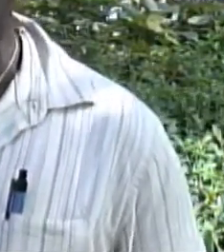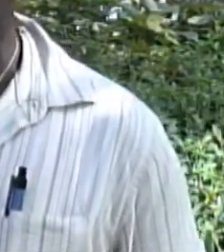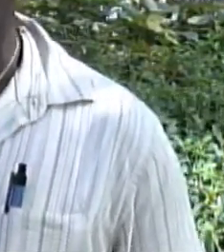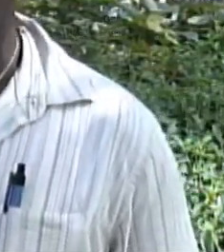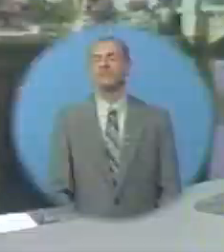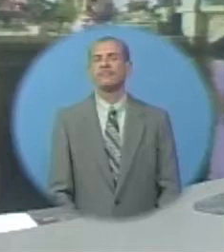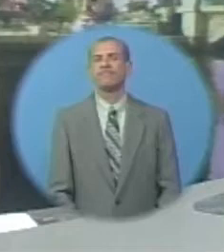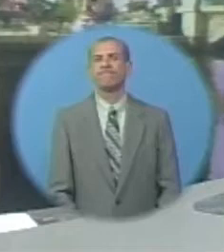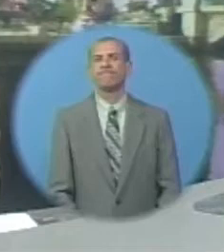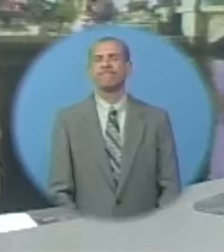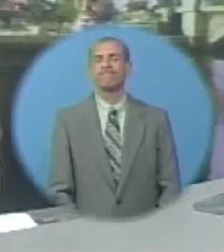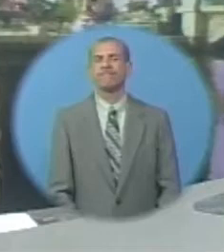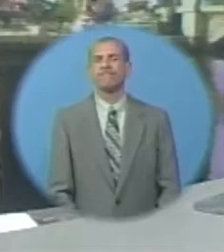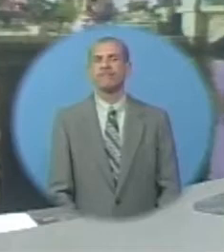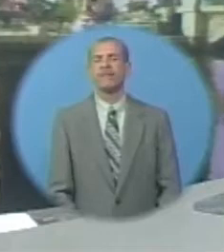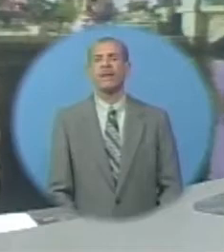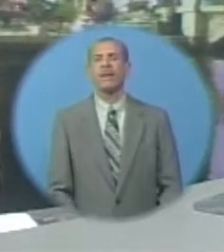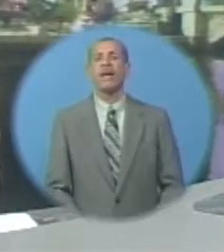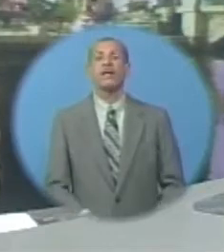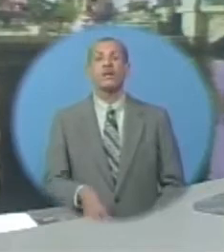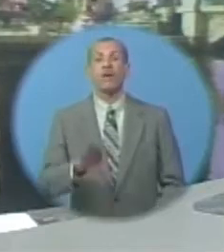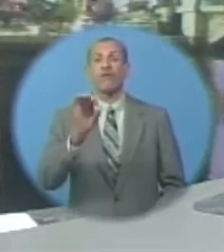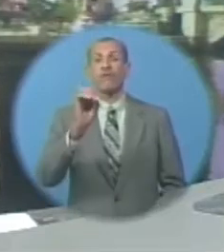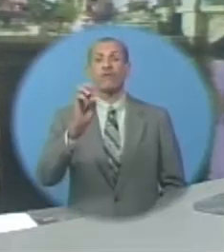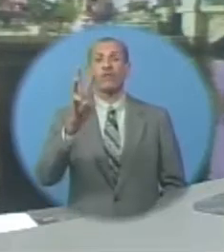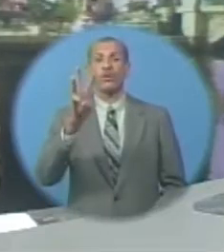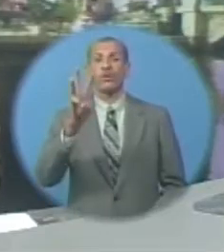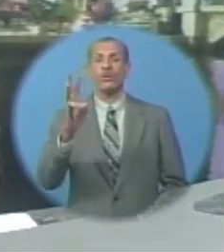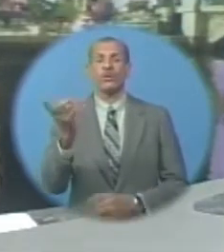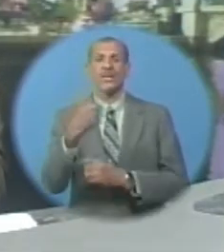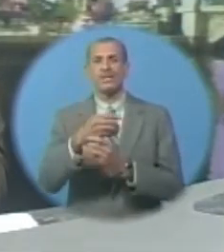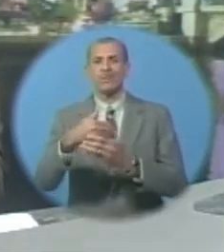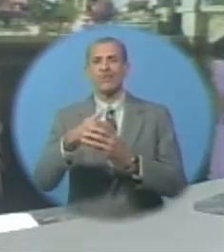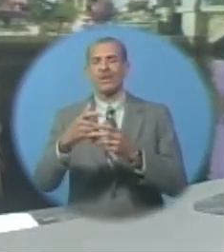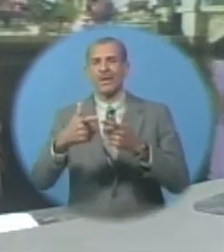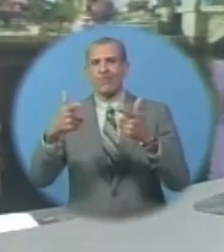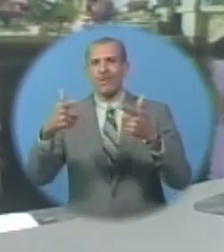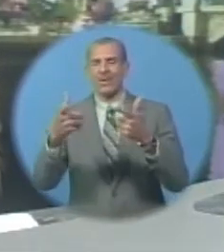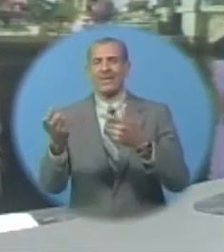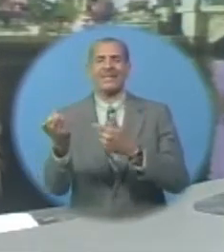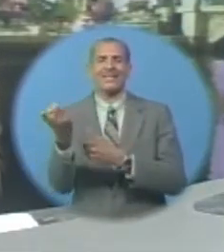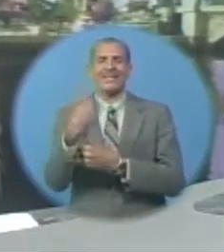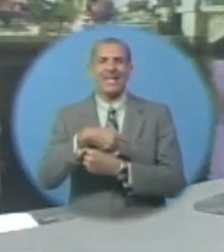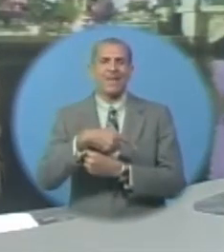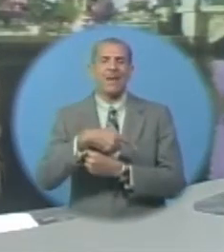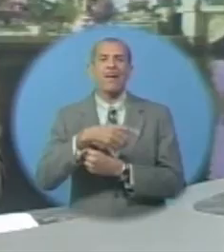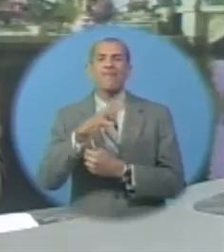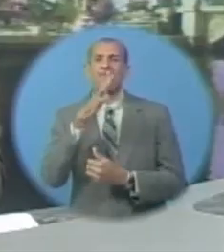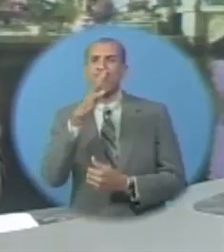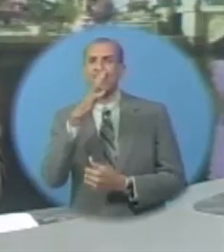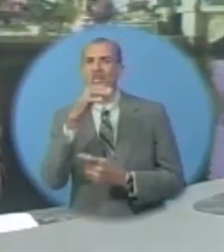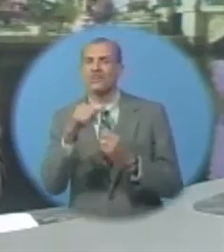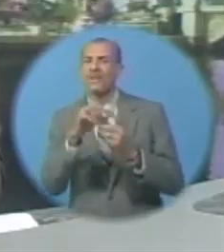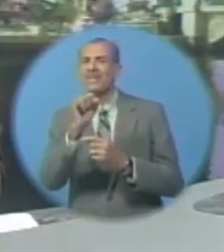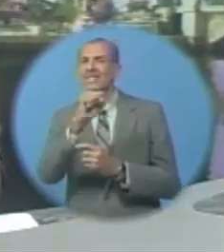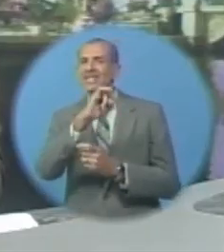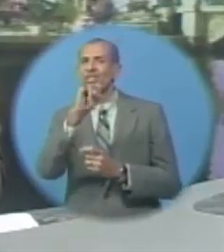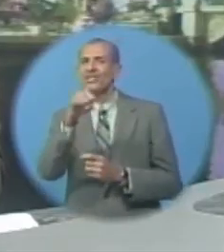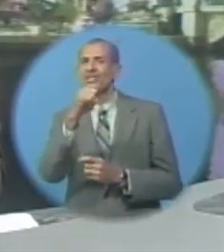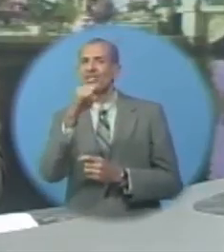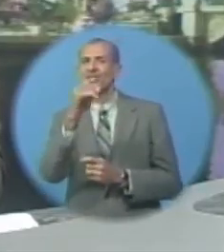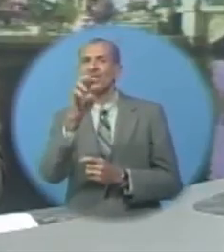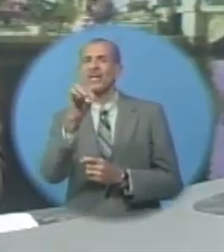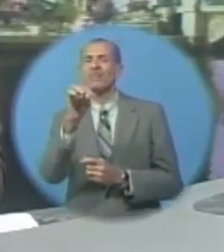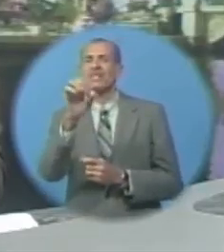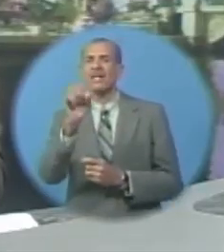venture. It's still a few days before the big day, but mothers from the St. James South